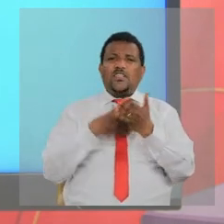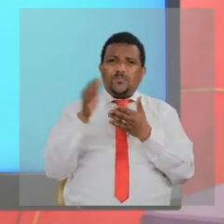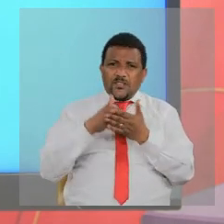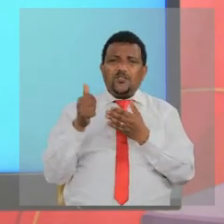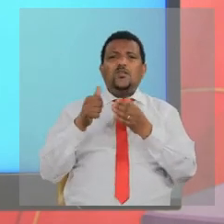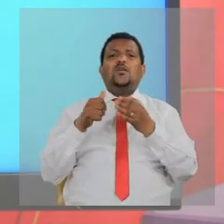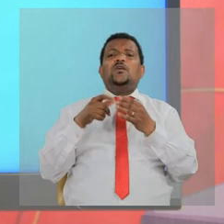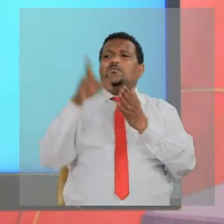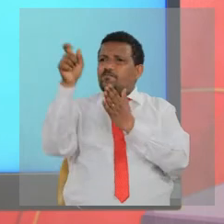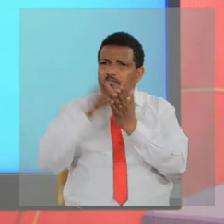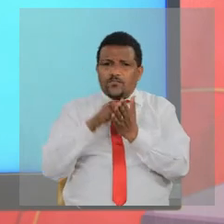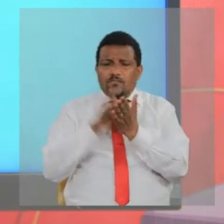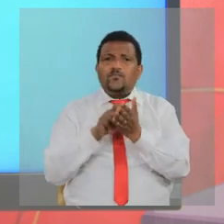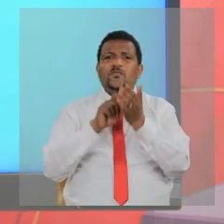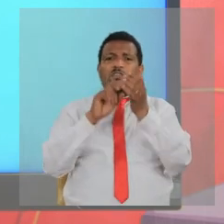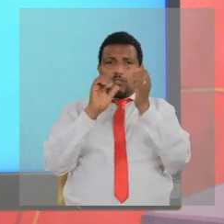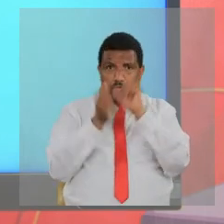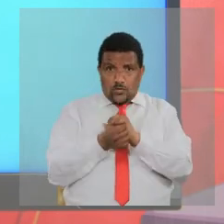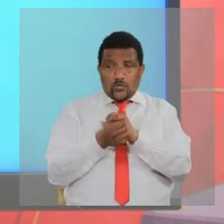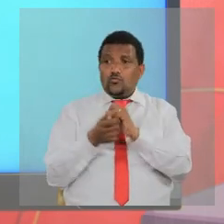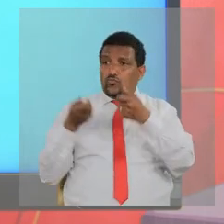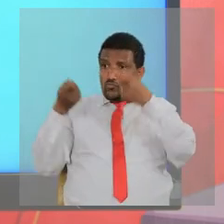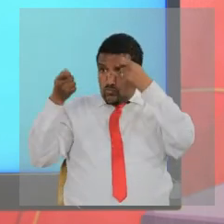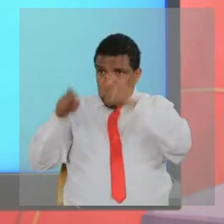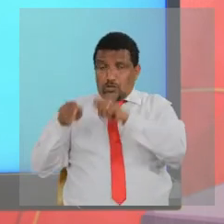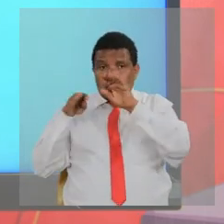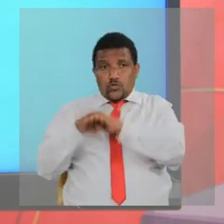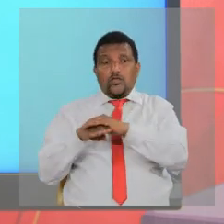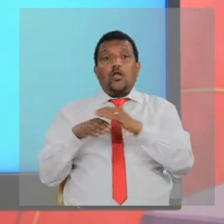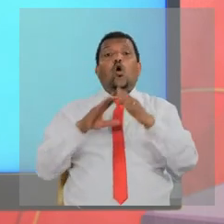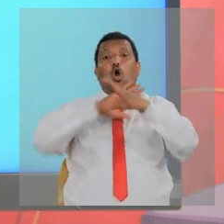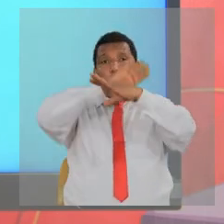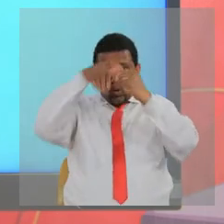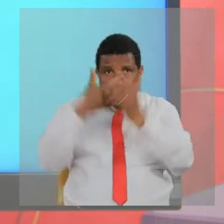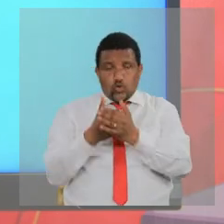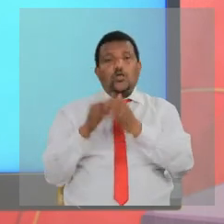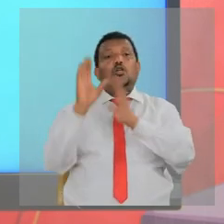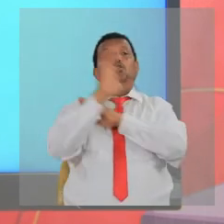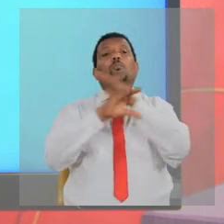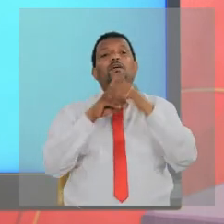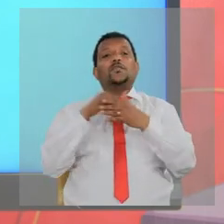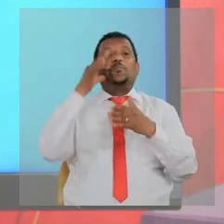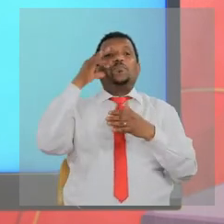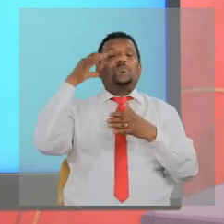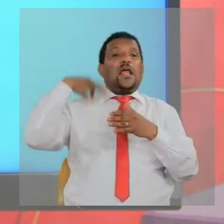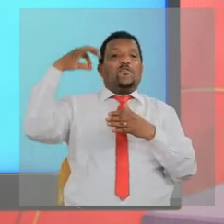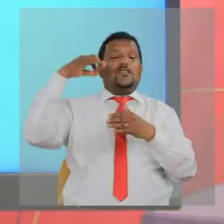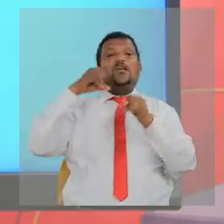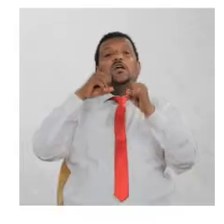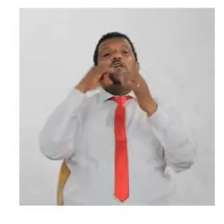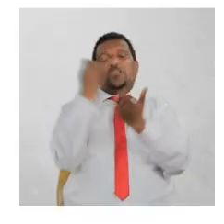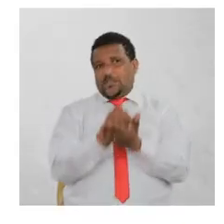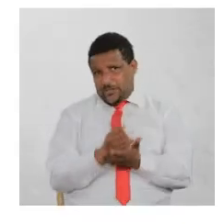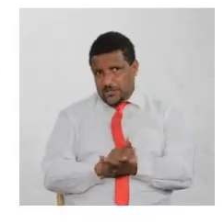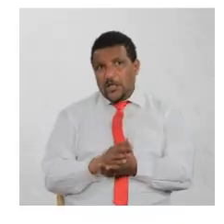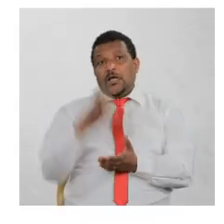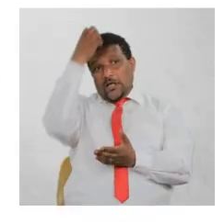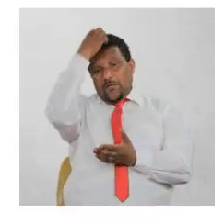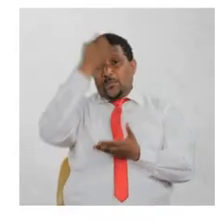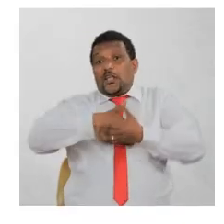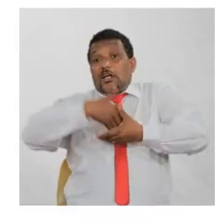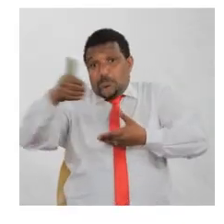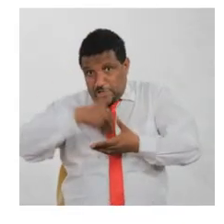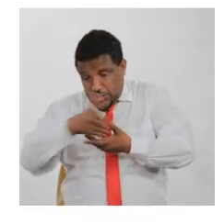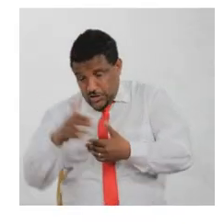on inventory or changes in stock, we can get the gross domestic private investment. Government expenditure